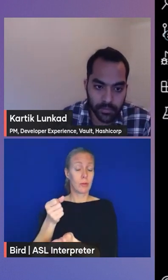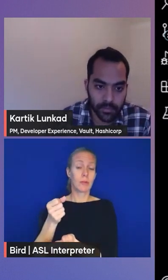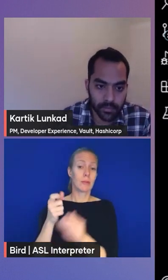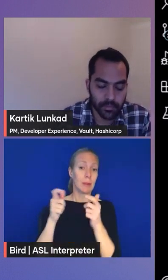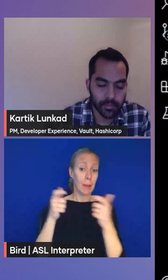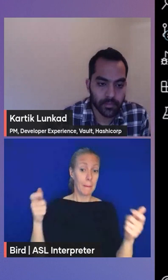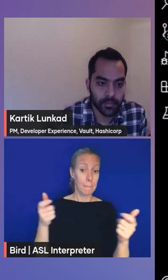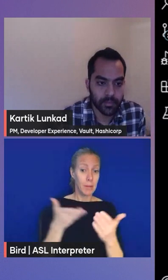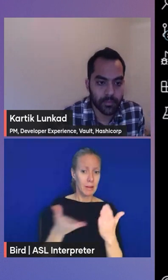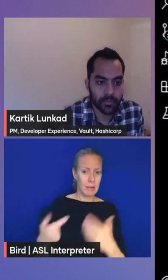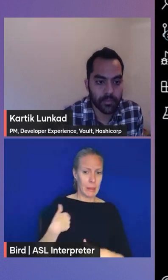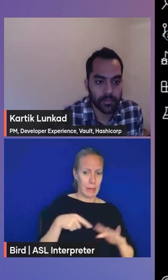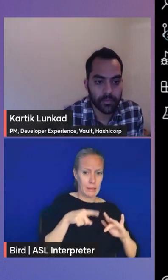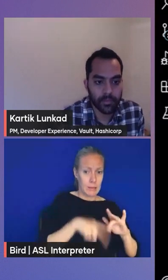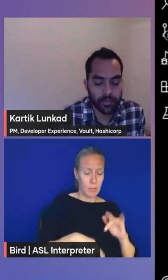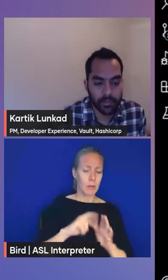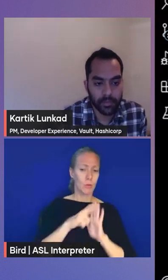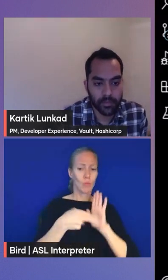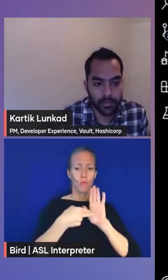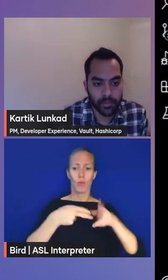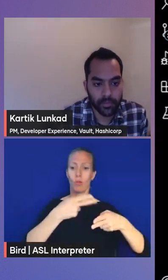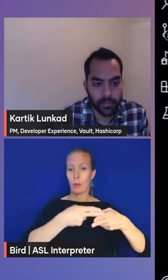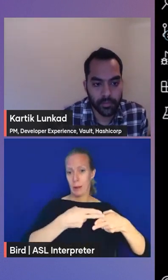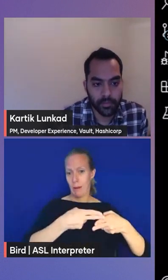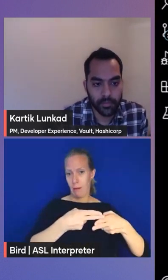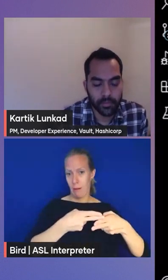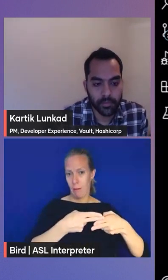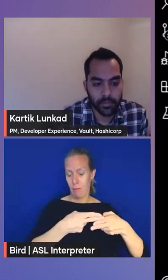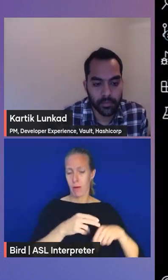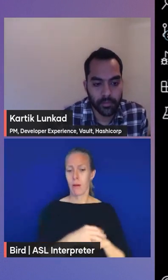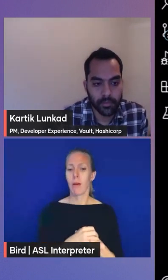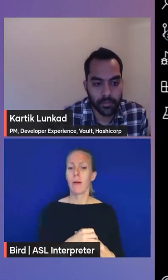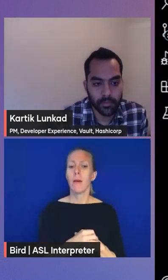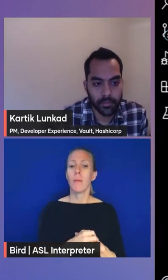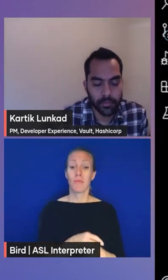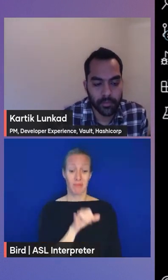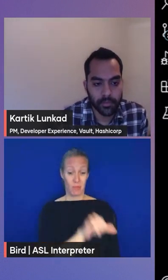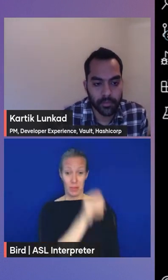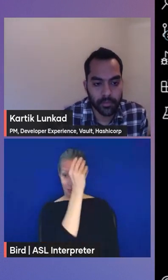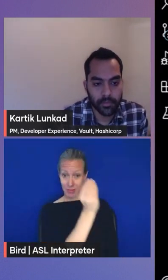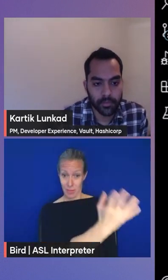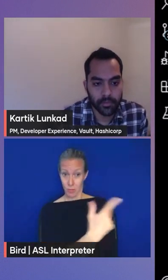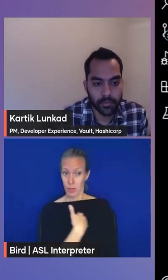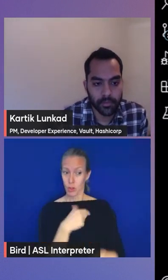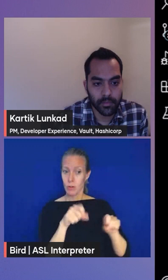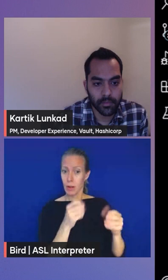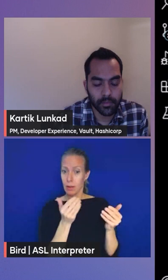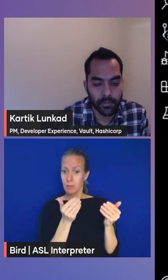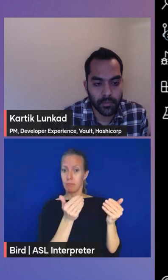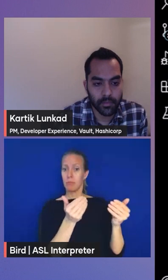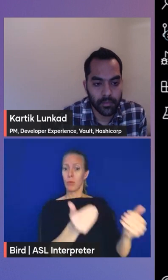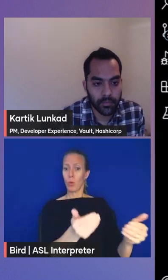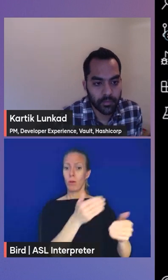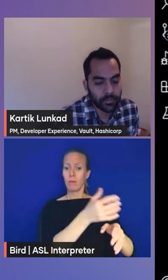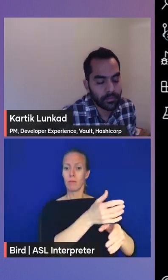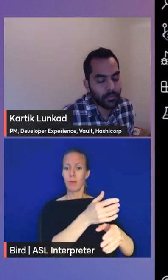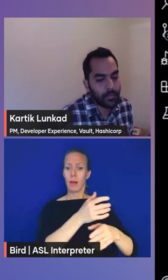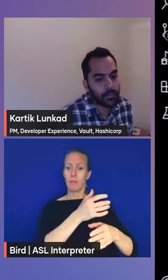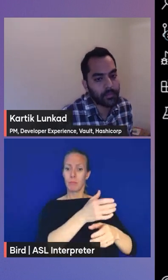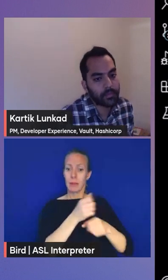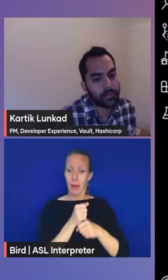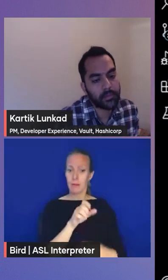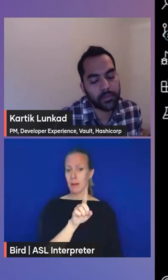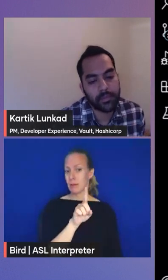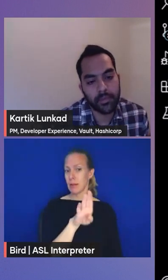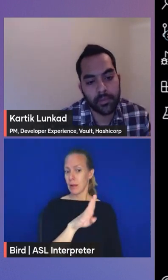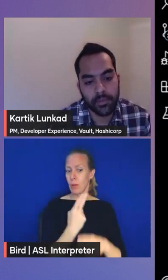name. And with that information, I can go ahead and get the database